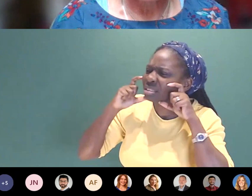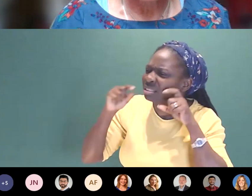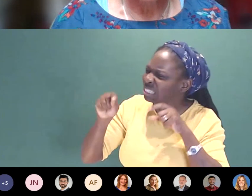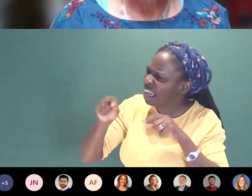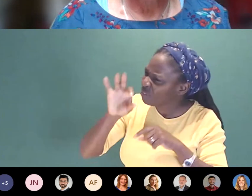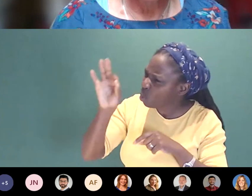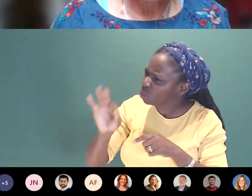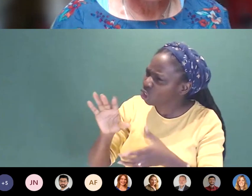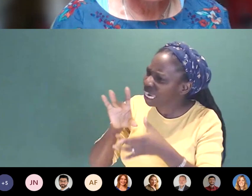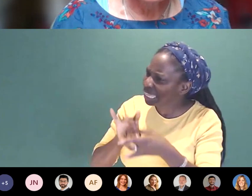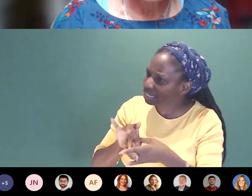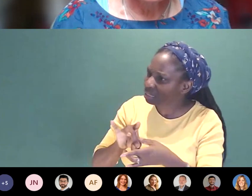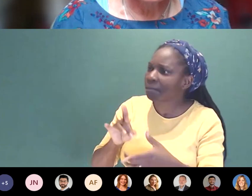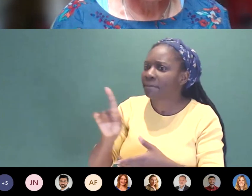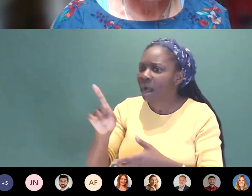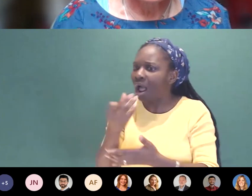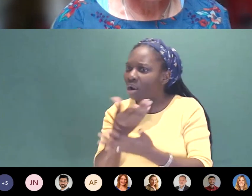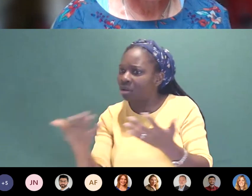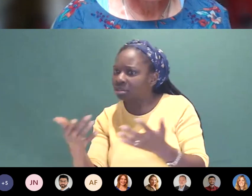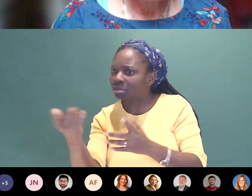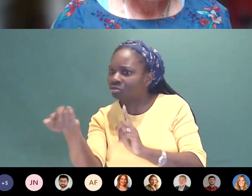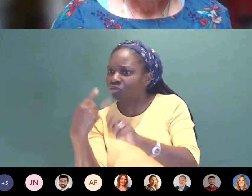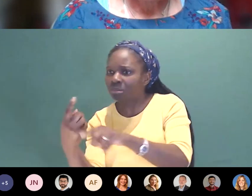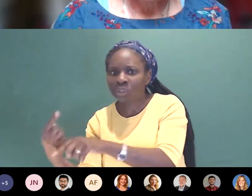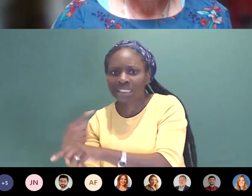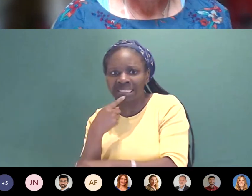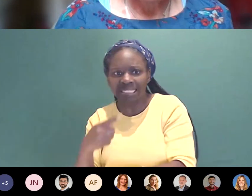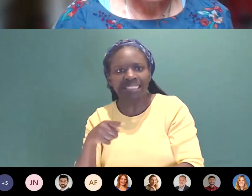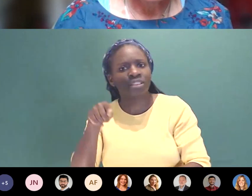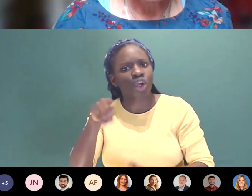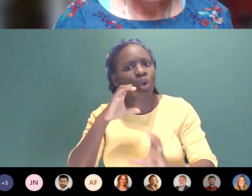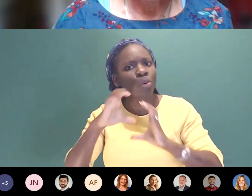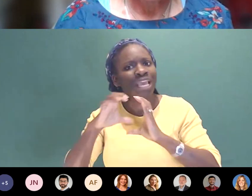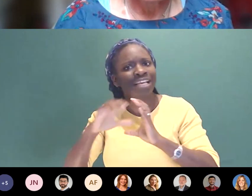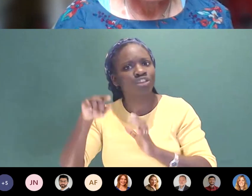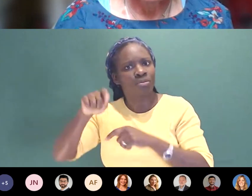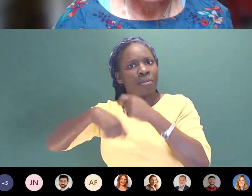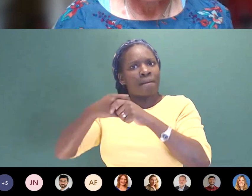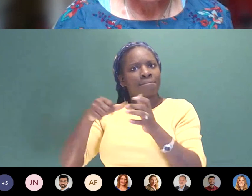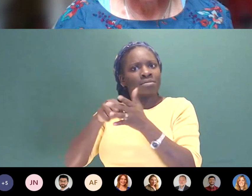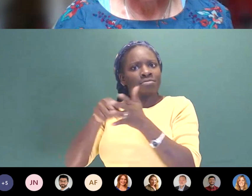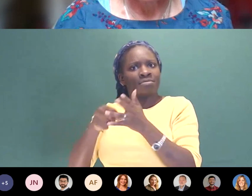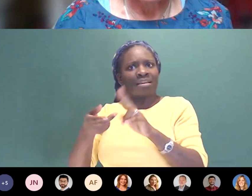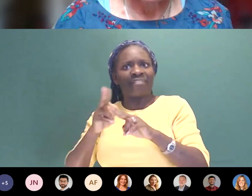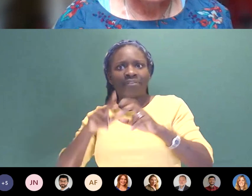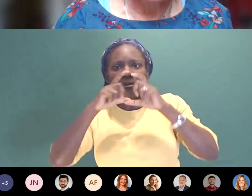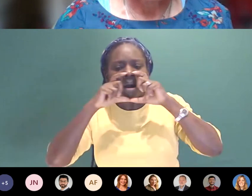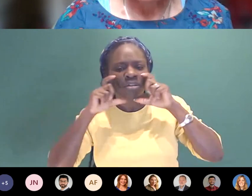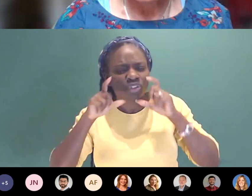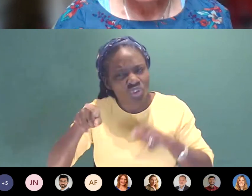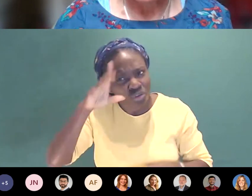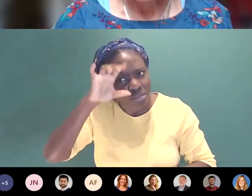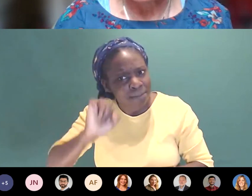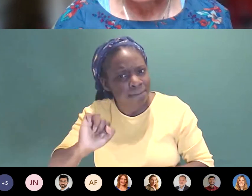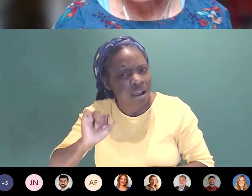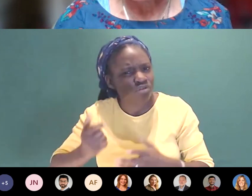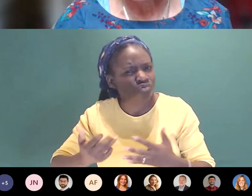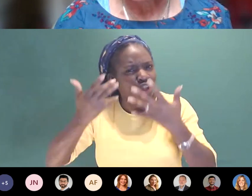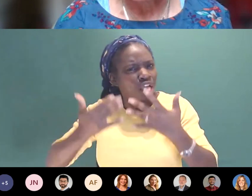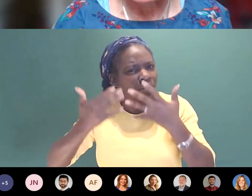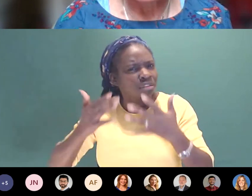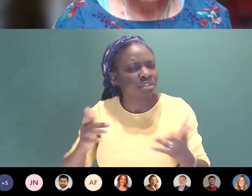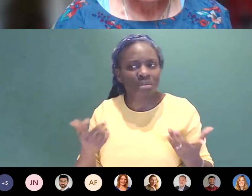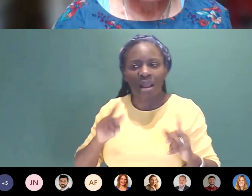that a significant number of the respondents did find communication difficult when using a mask. I don't know if you can recall the results exactly. I